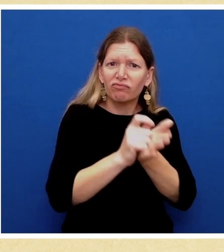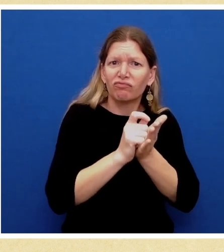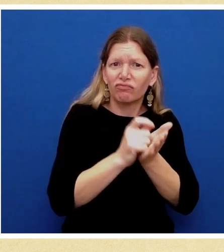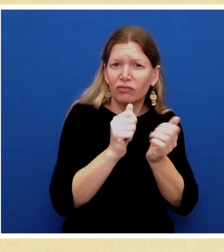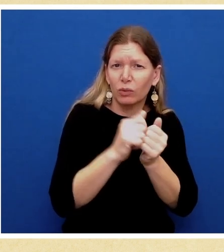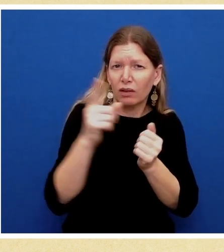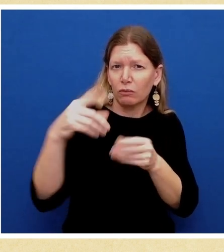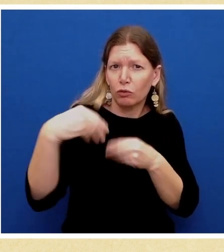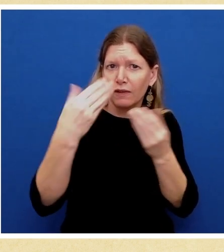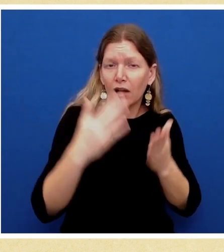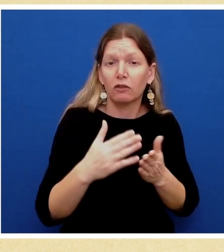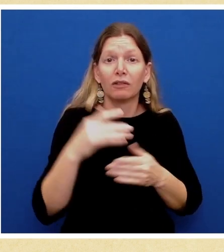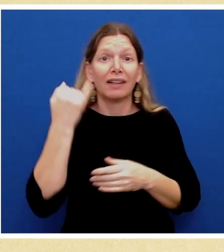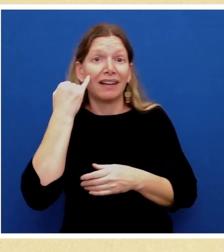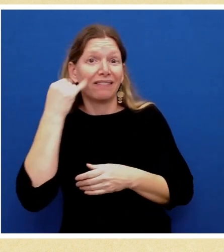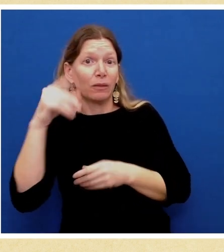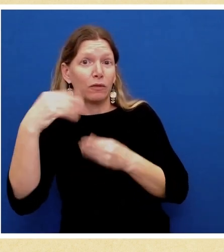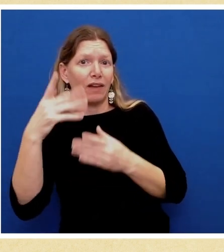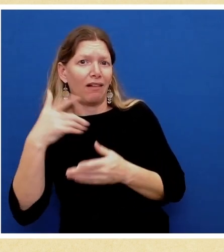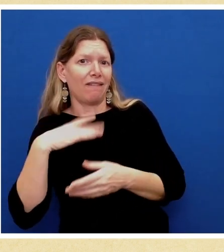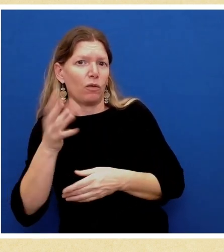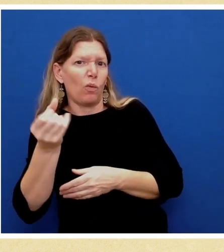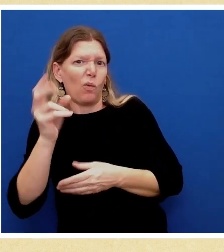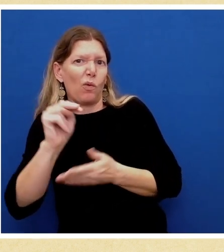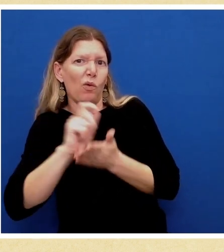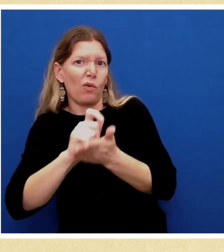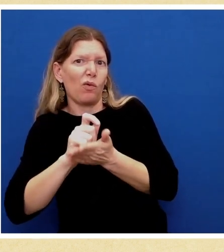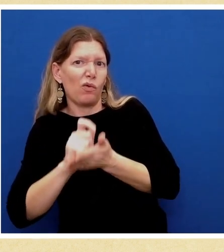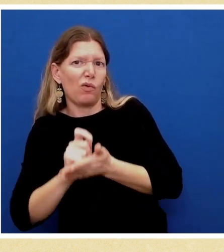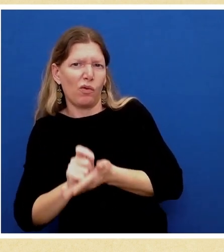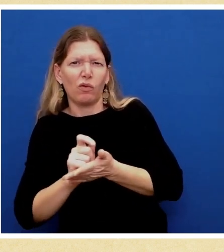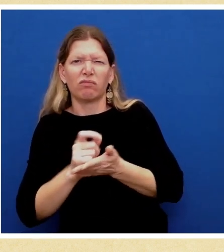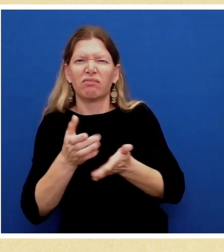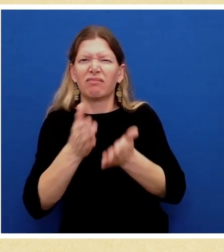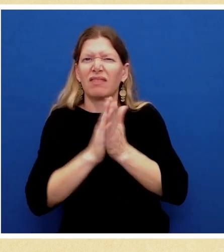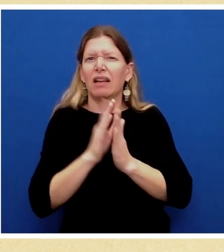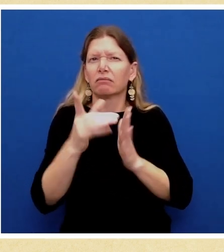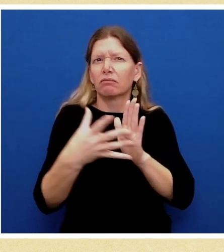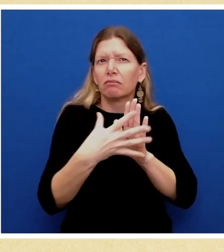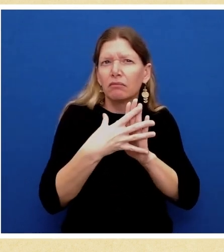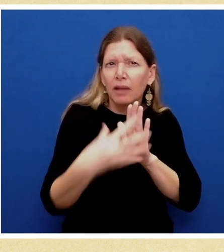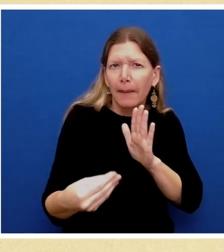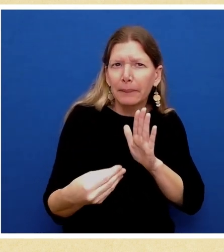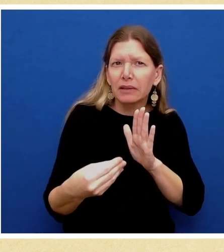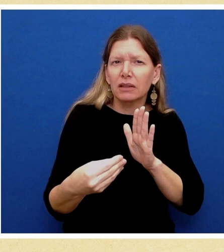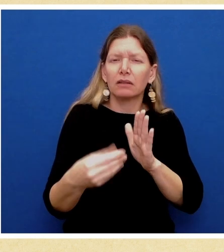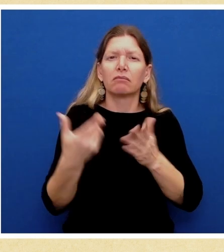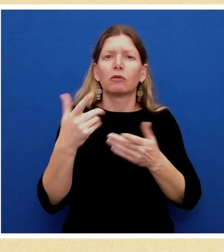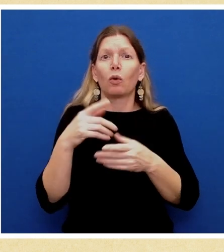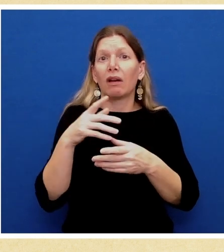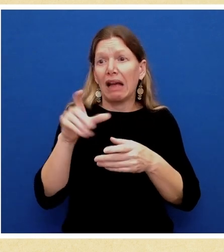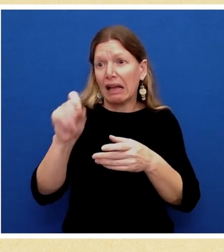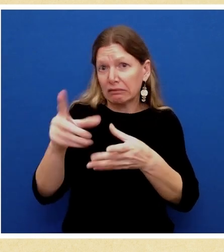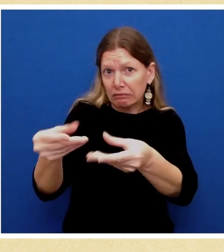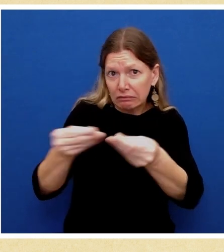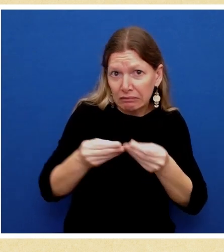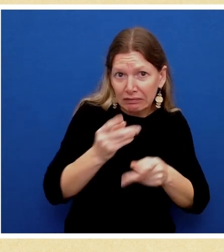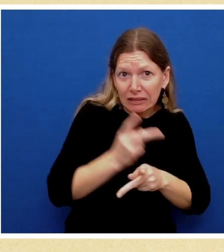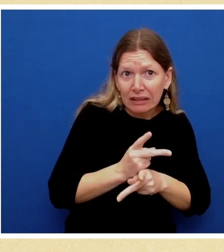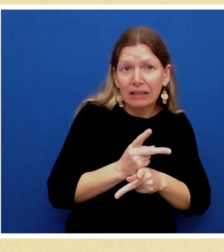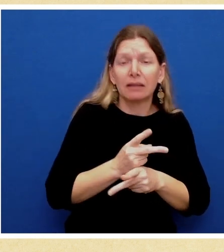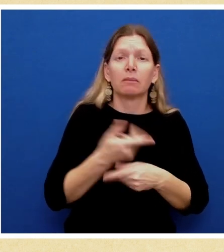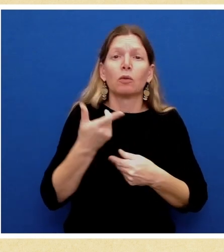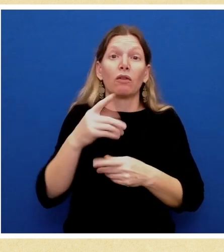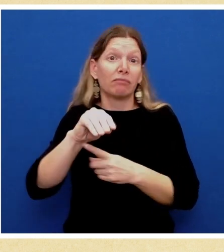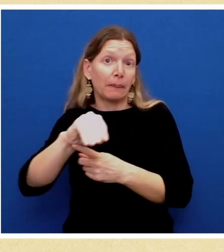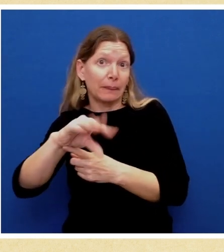healthcare provider uses their own notebook to write notes to you, keep the notes, request a copy, or take a picture of the notes if they